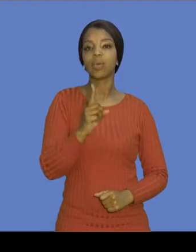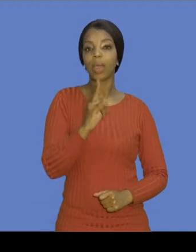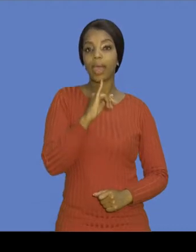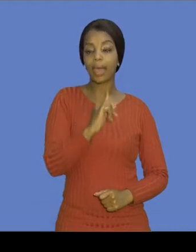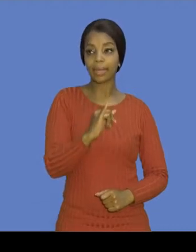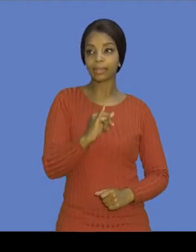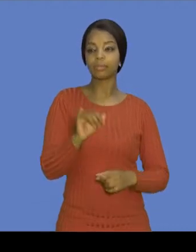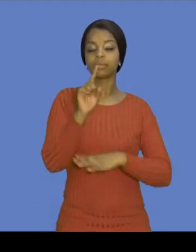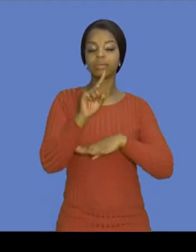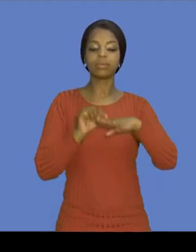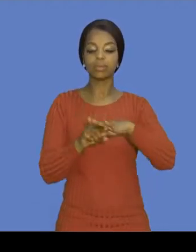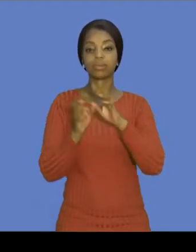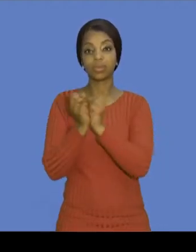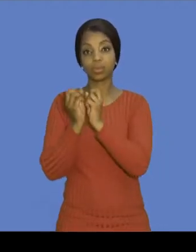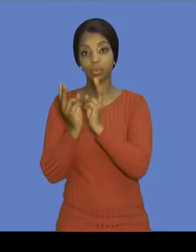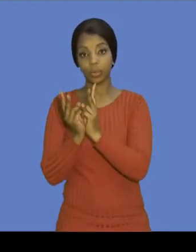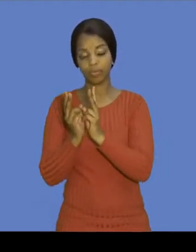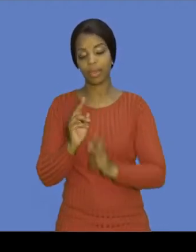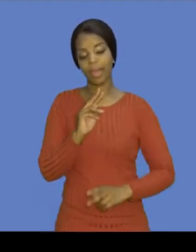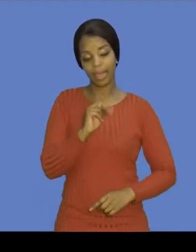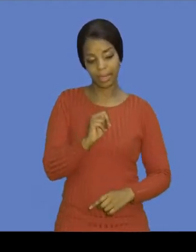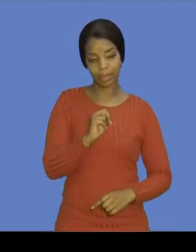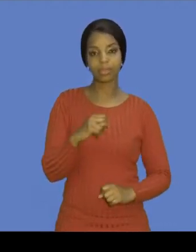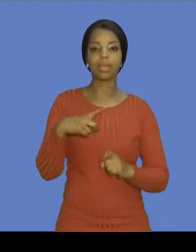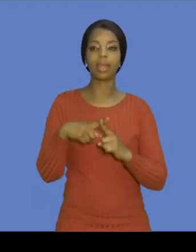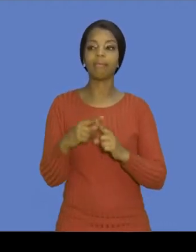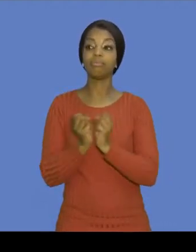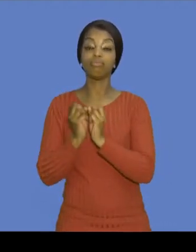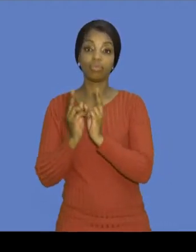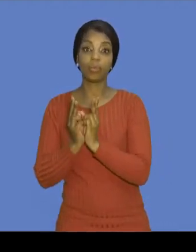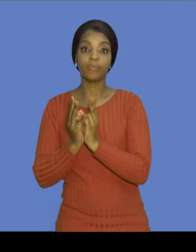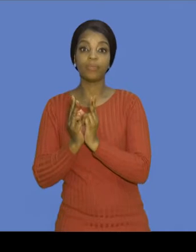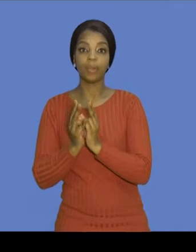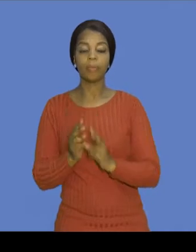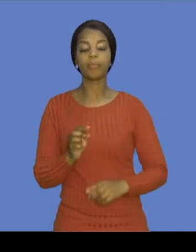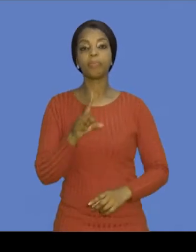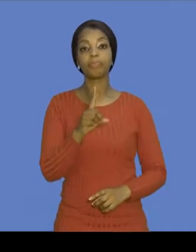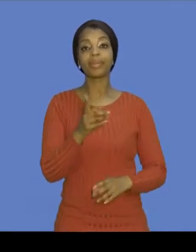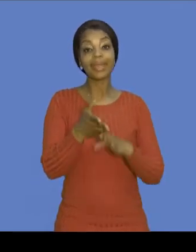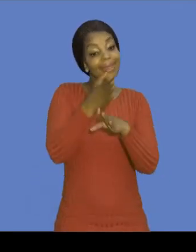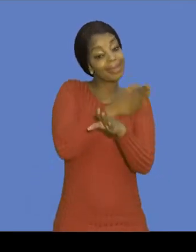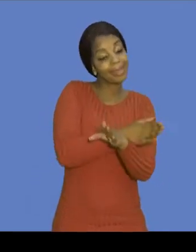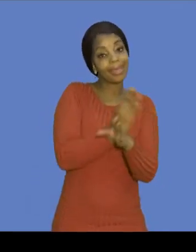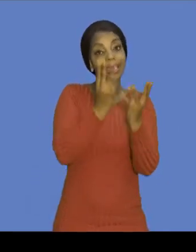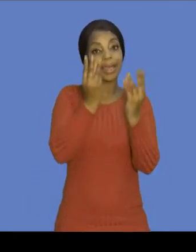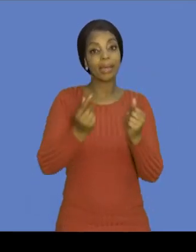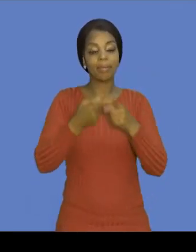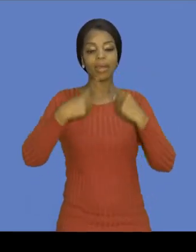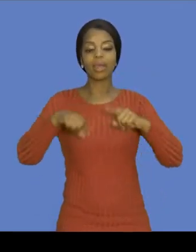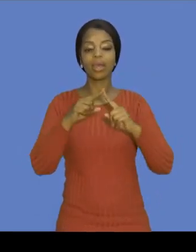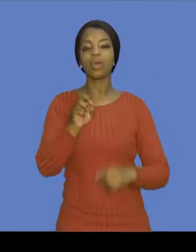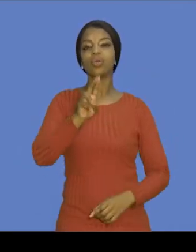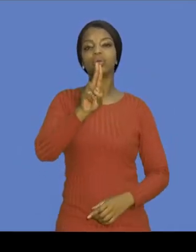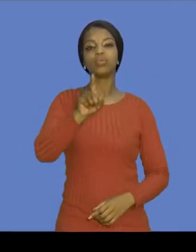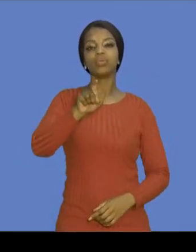multiplied by 12, right? And then our P amount will be